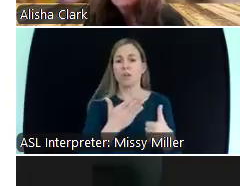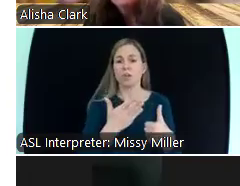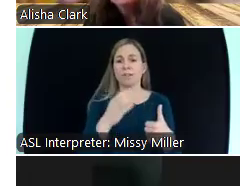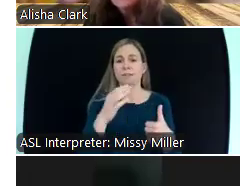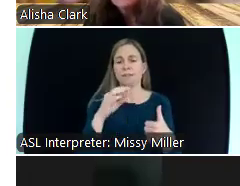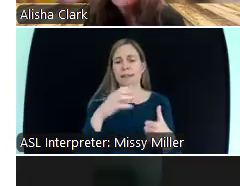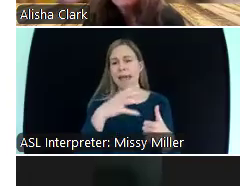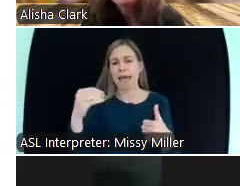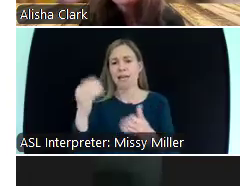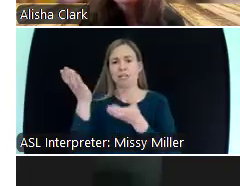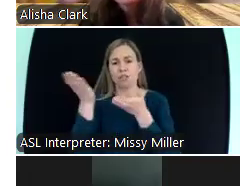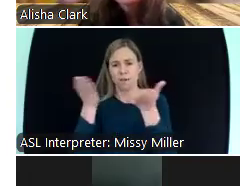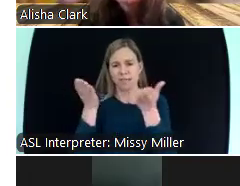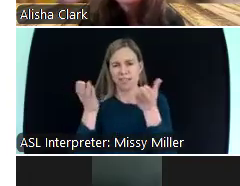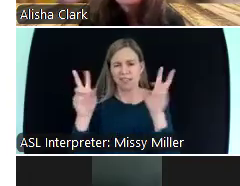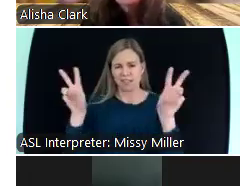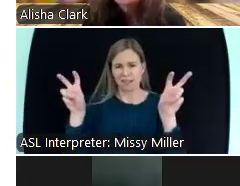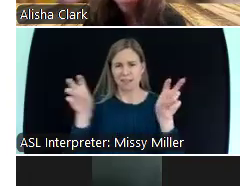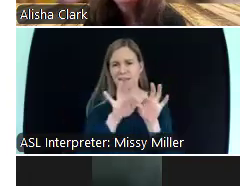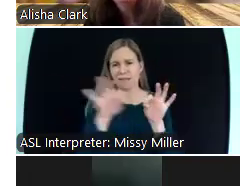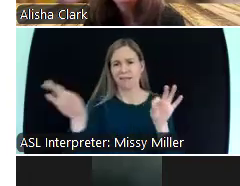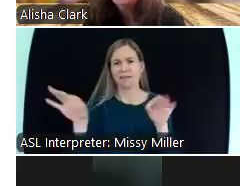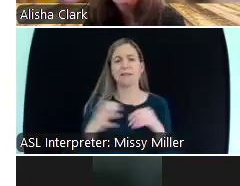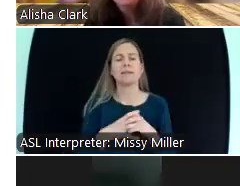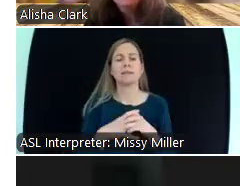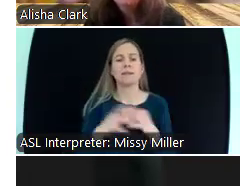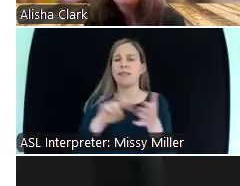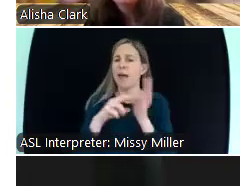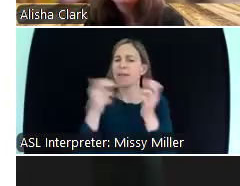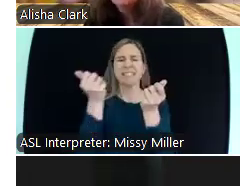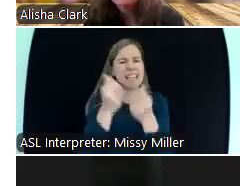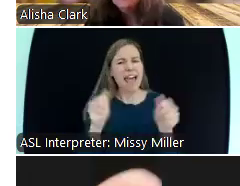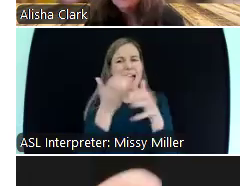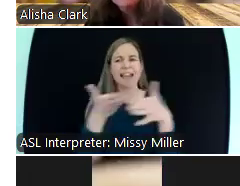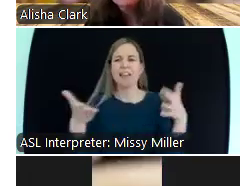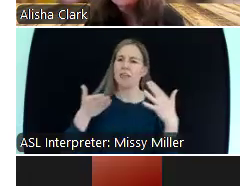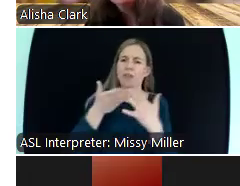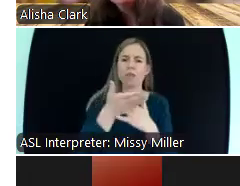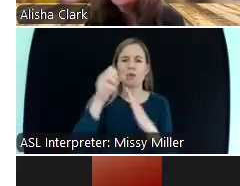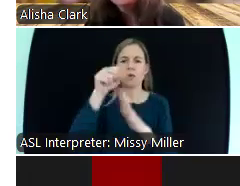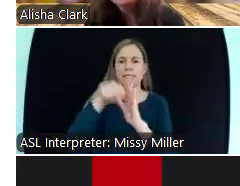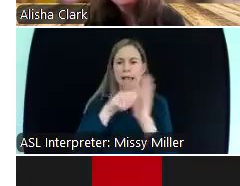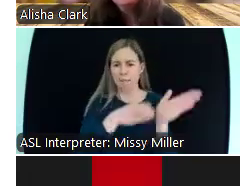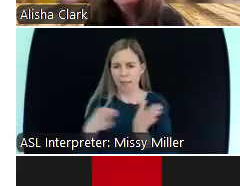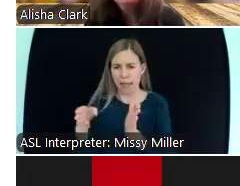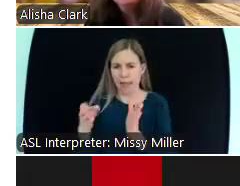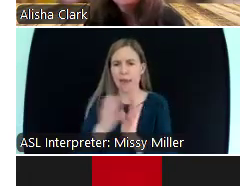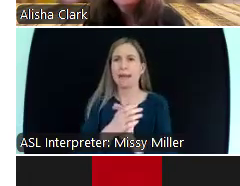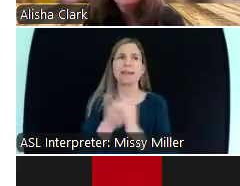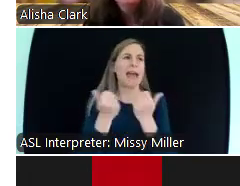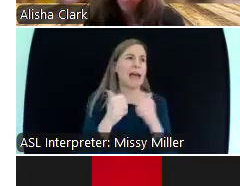thing I will say about this is anything covered through state plan. So any service,